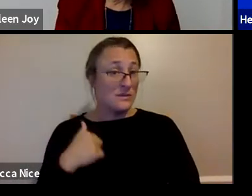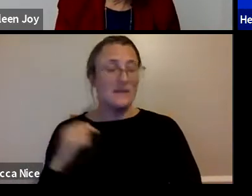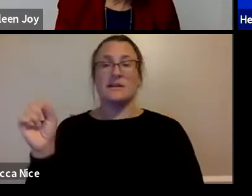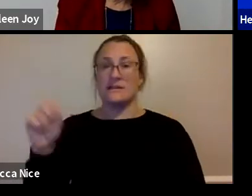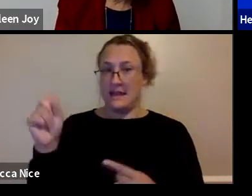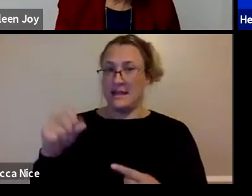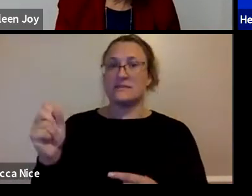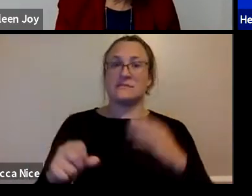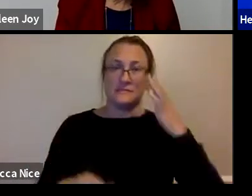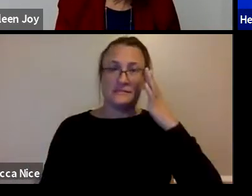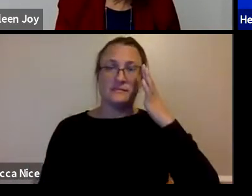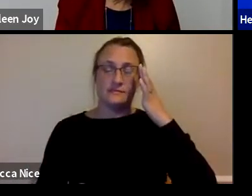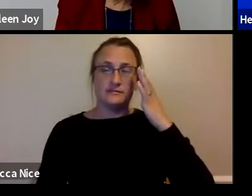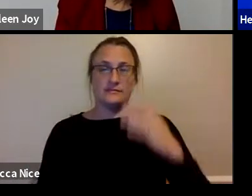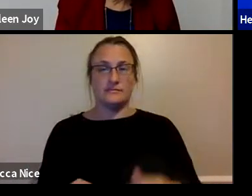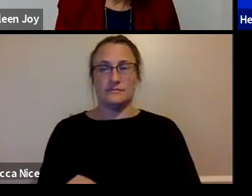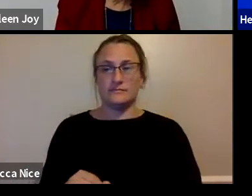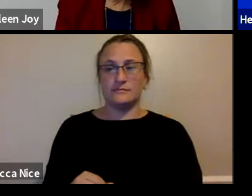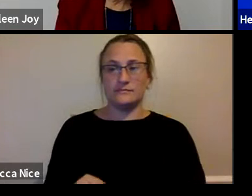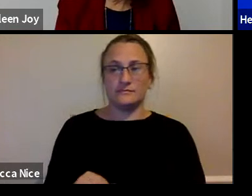clear. Okay.